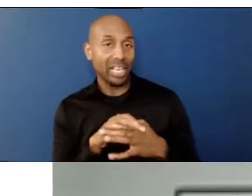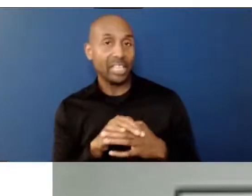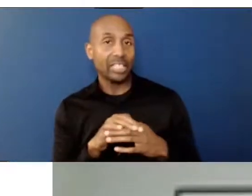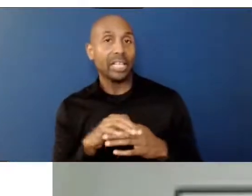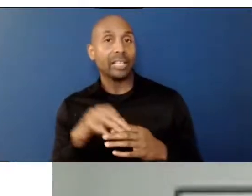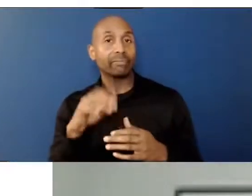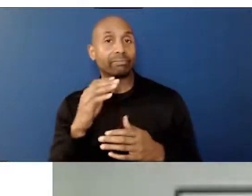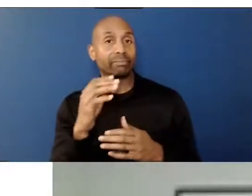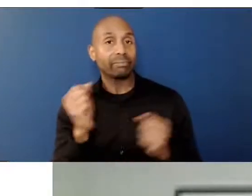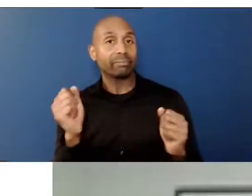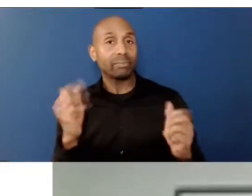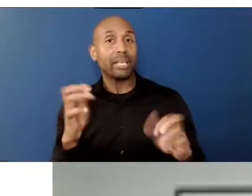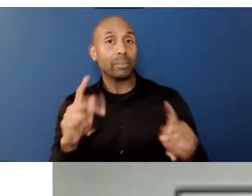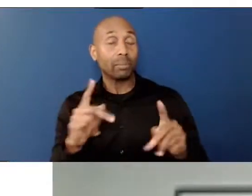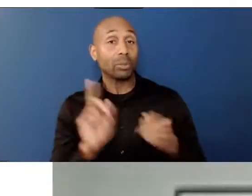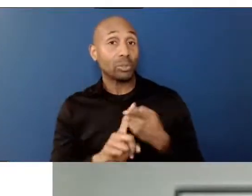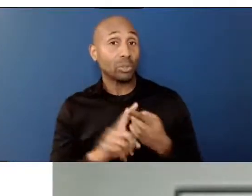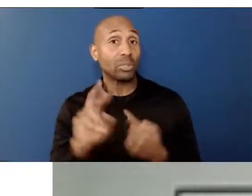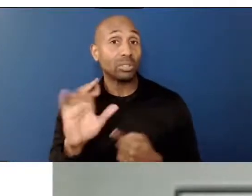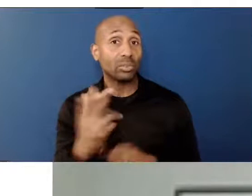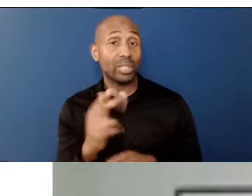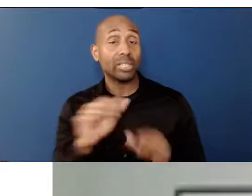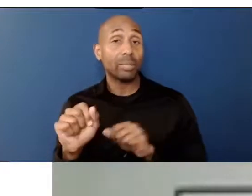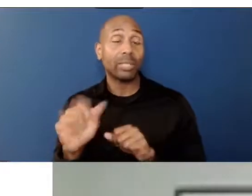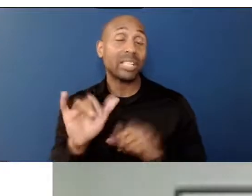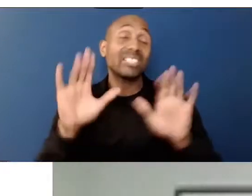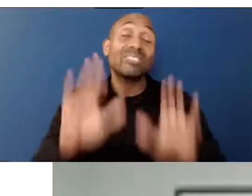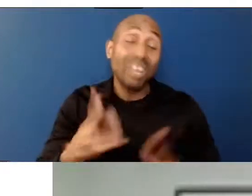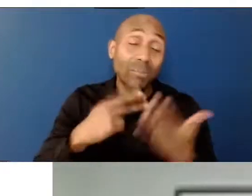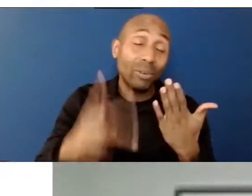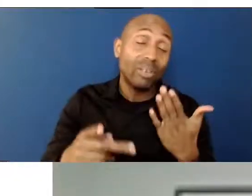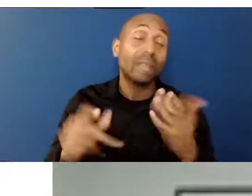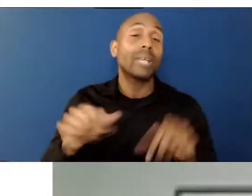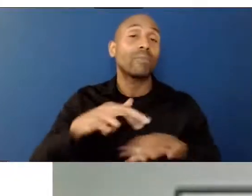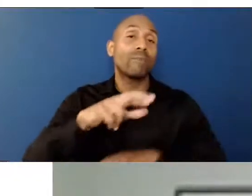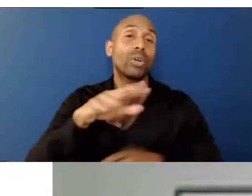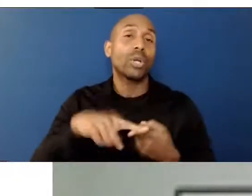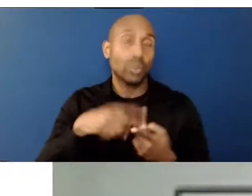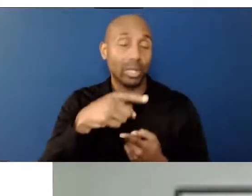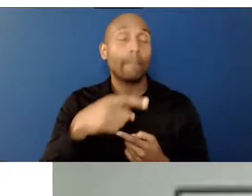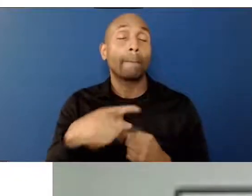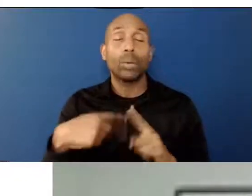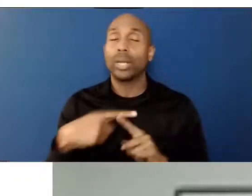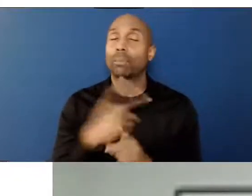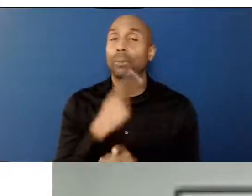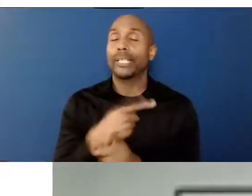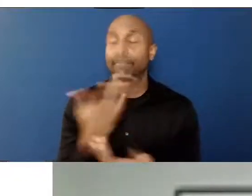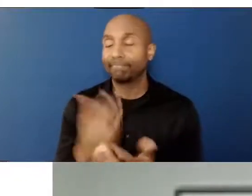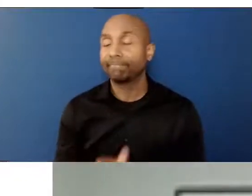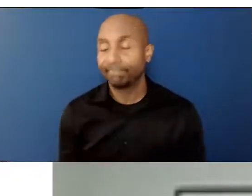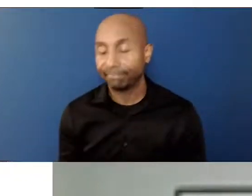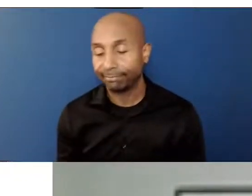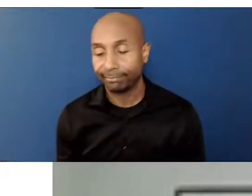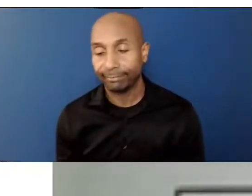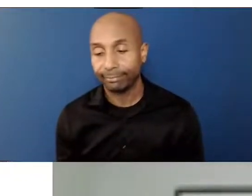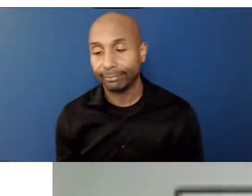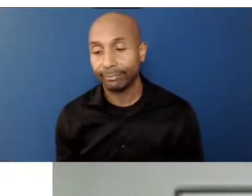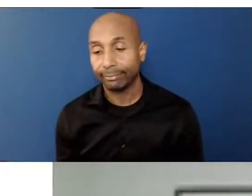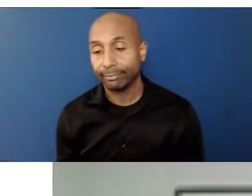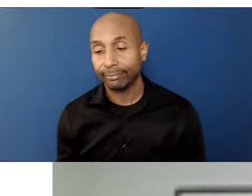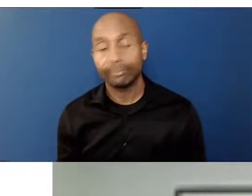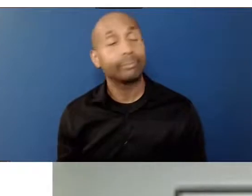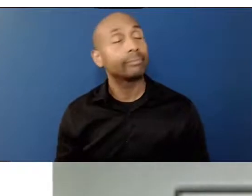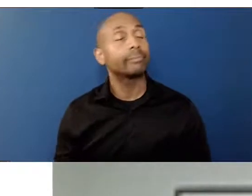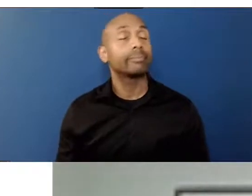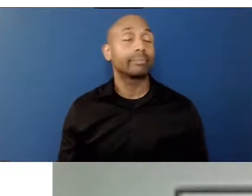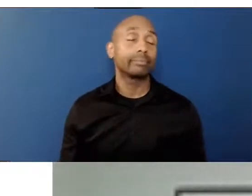so many great programs to be able to refer people to when appropriate. So. Other times it can be other